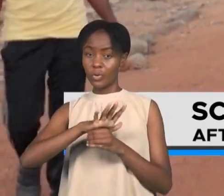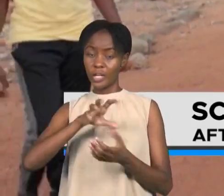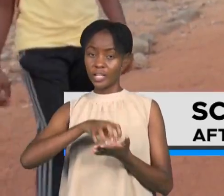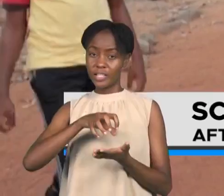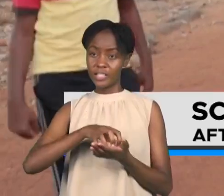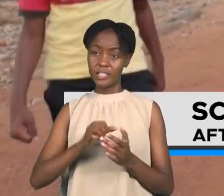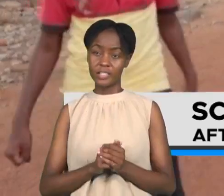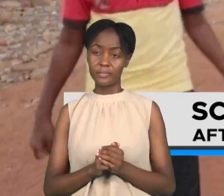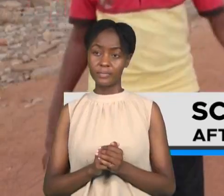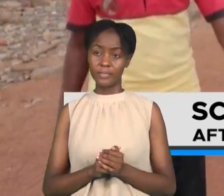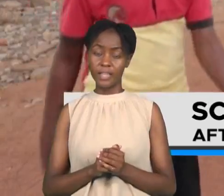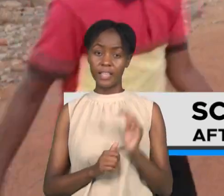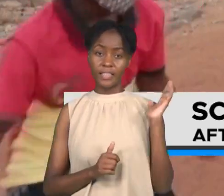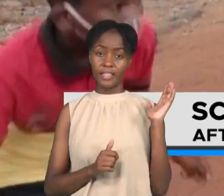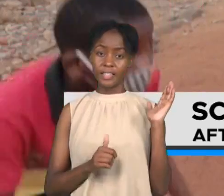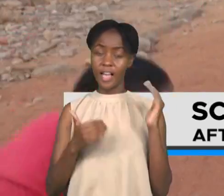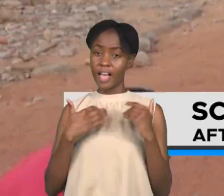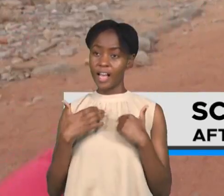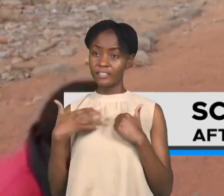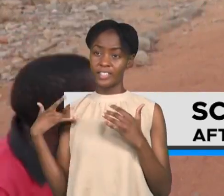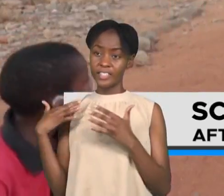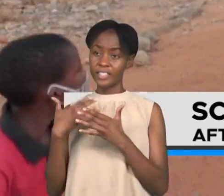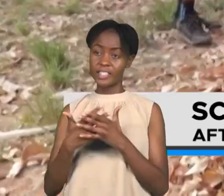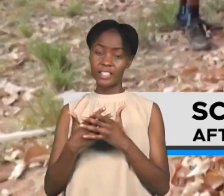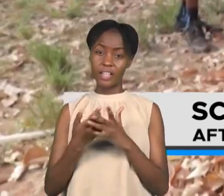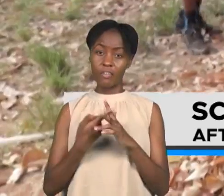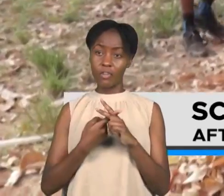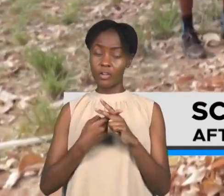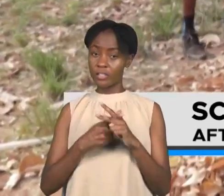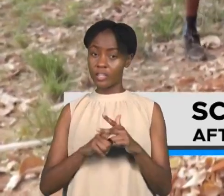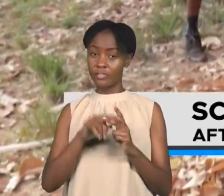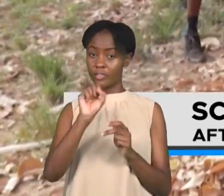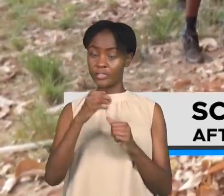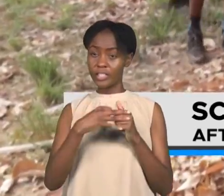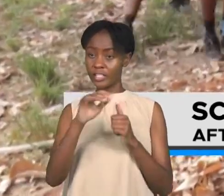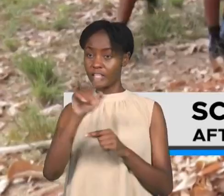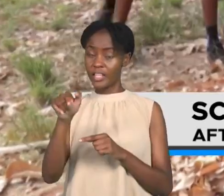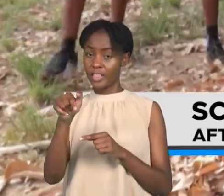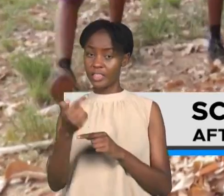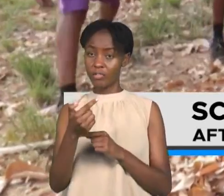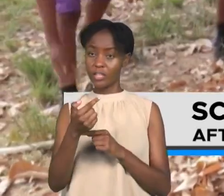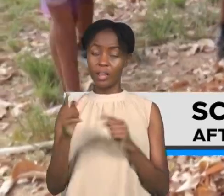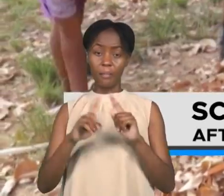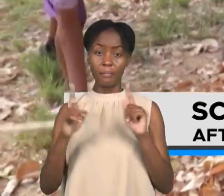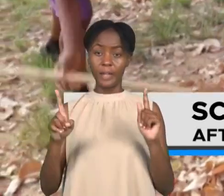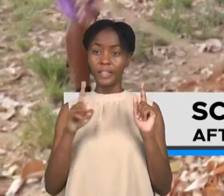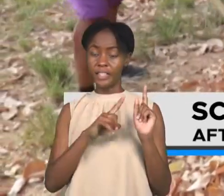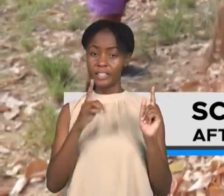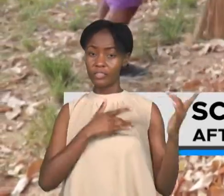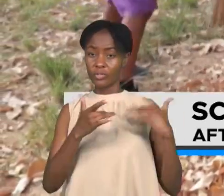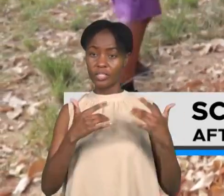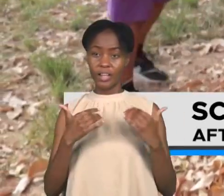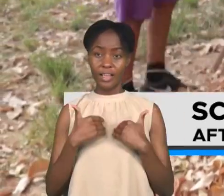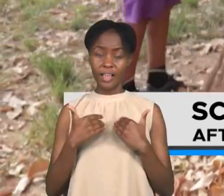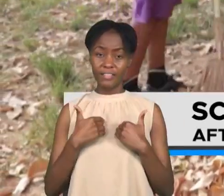service. The overall figure of infections since the start of the pandemic is 58,000, but this is widely believed to be conservative as testing